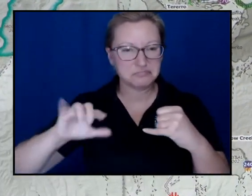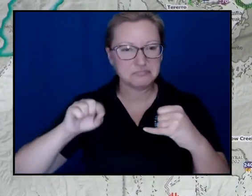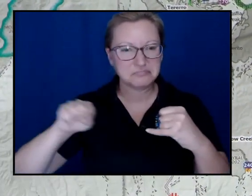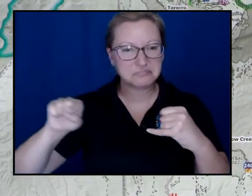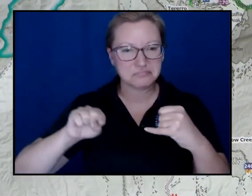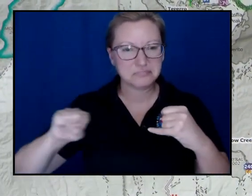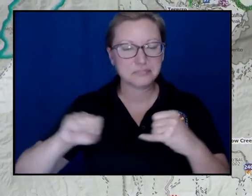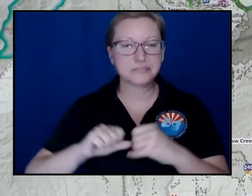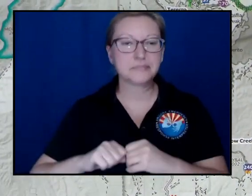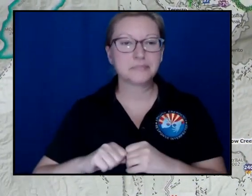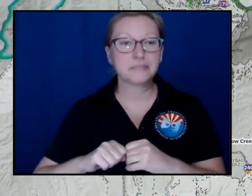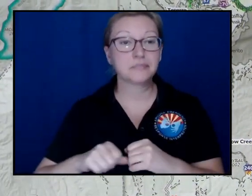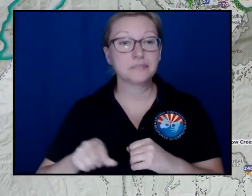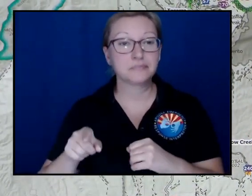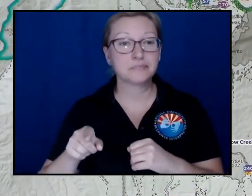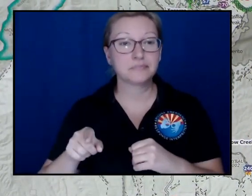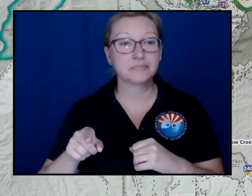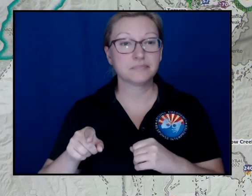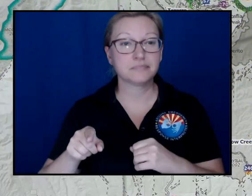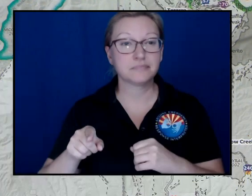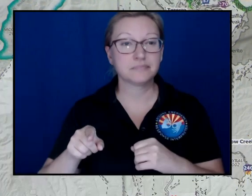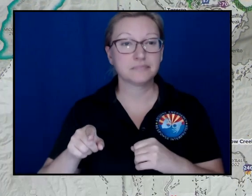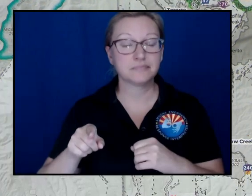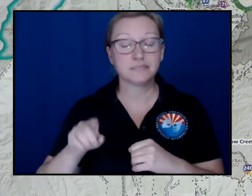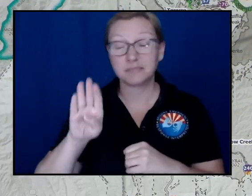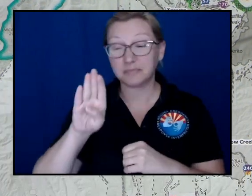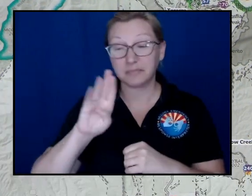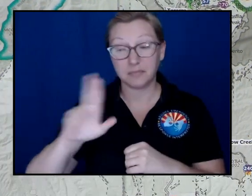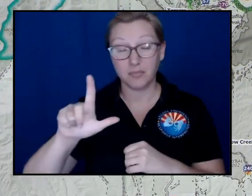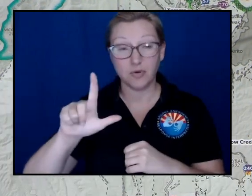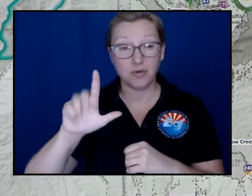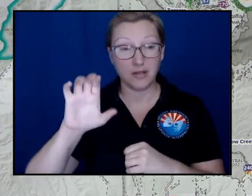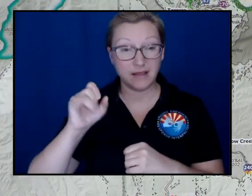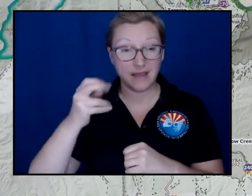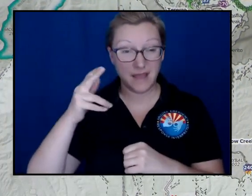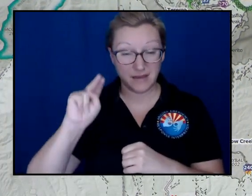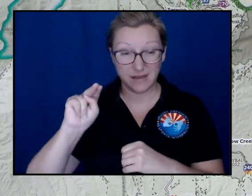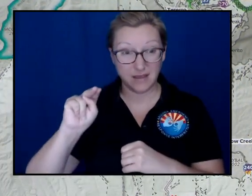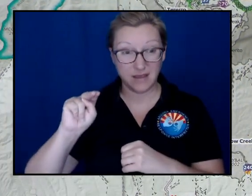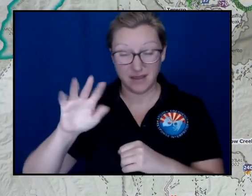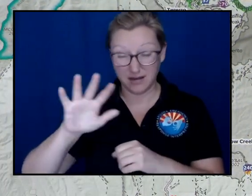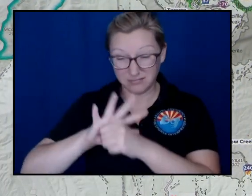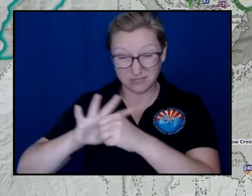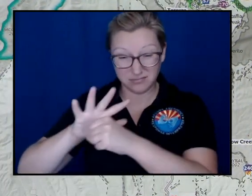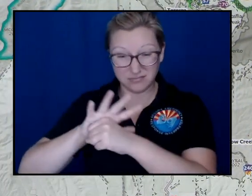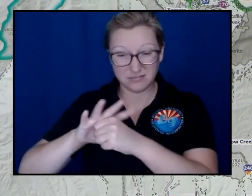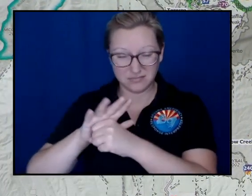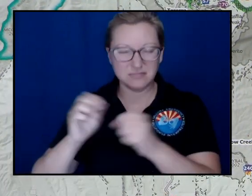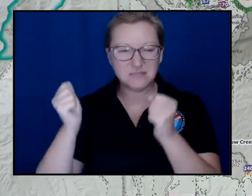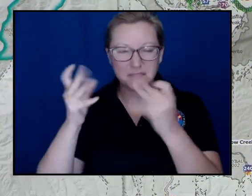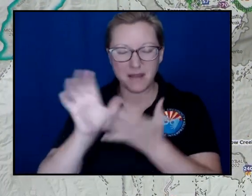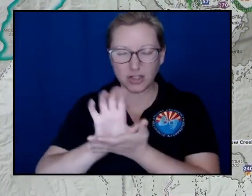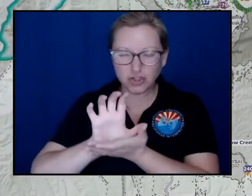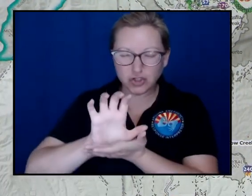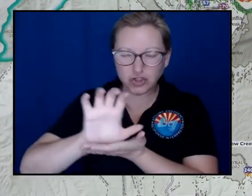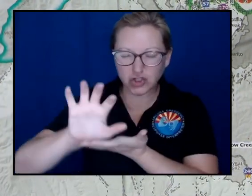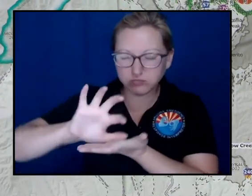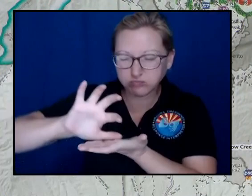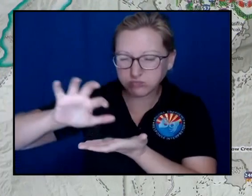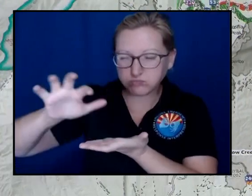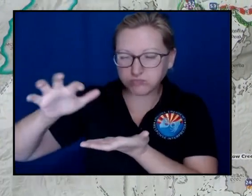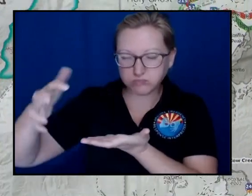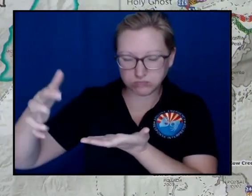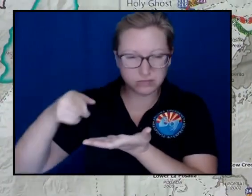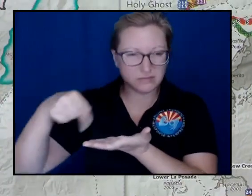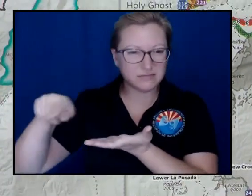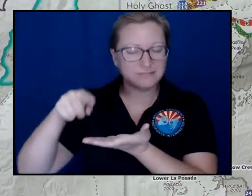These dozer lines just north of Bull Canyon are within that Bull Canyon area. And then they've also been doing a little bit of grader